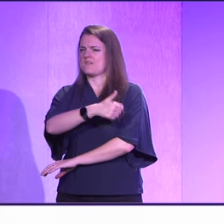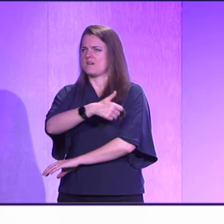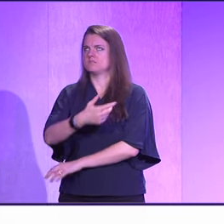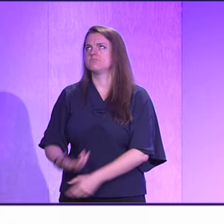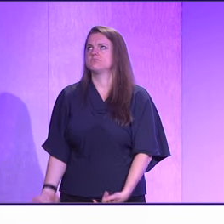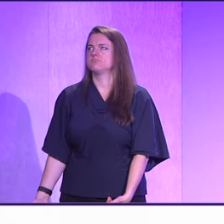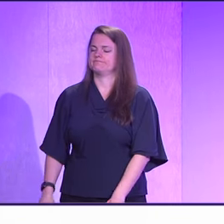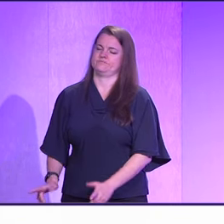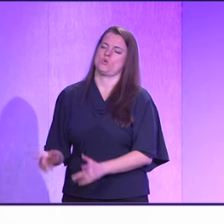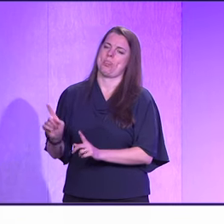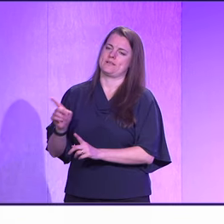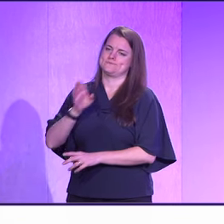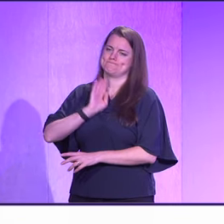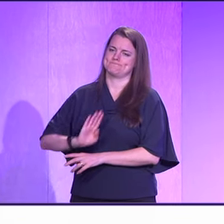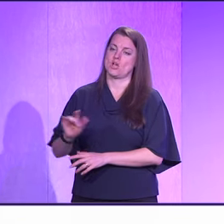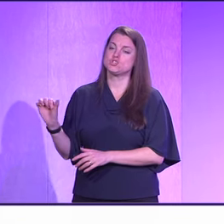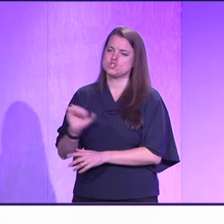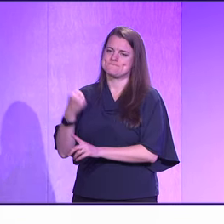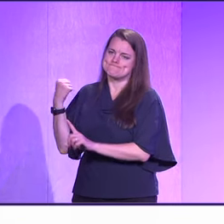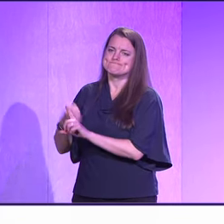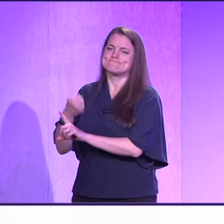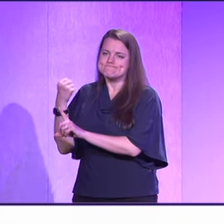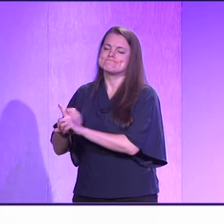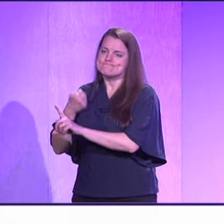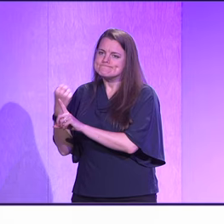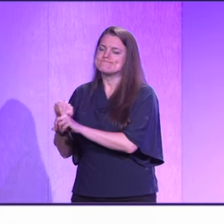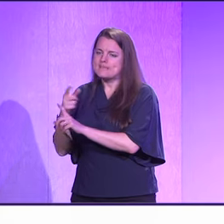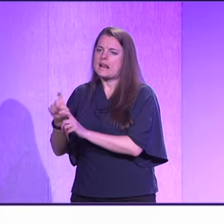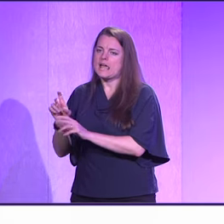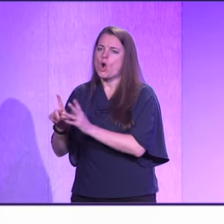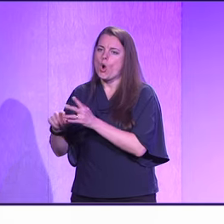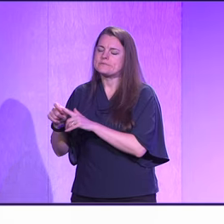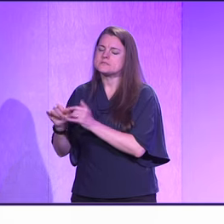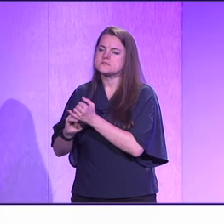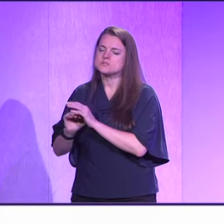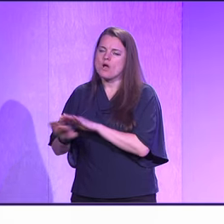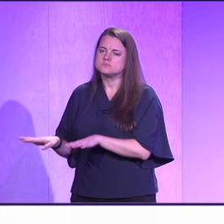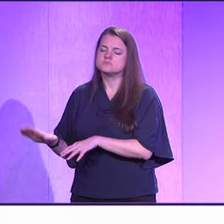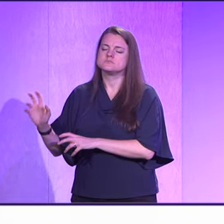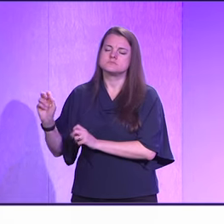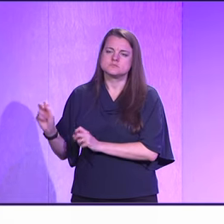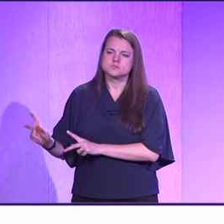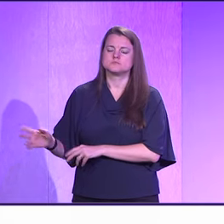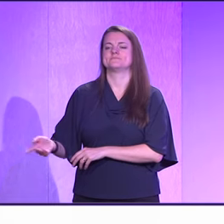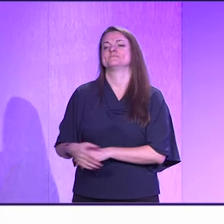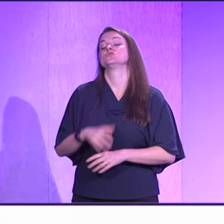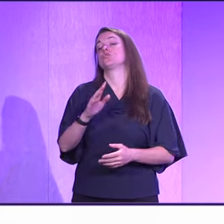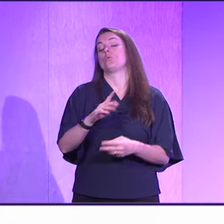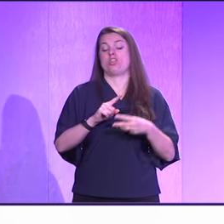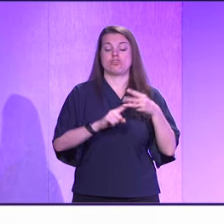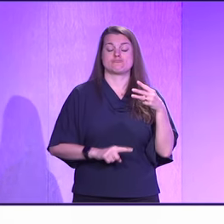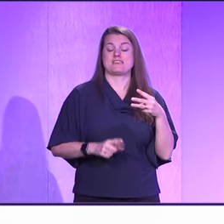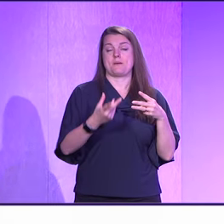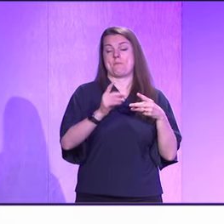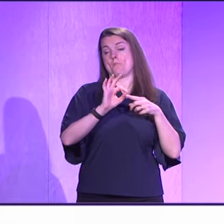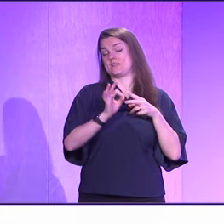three lessons here. So first off, it's okay to fail, right? I was humbled yesterday when I heard that there was 250 people